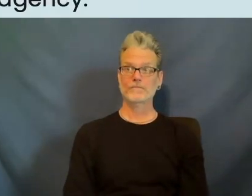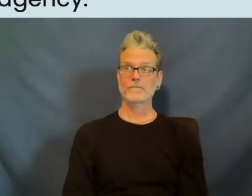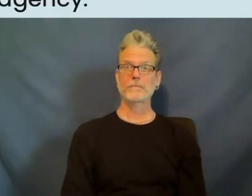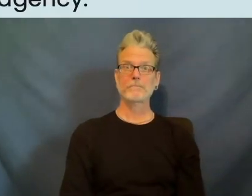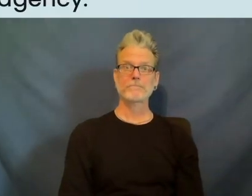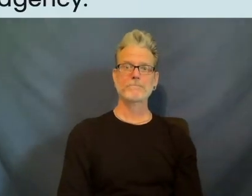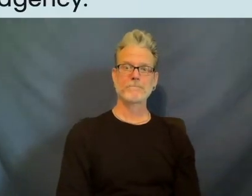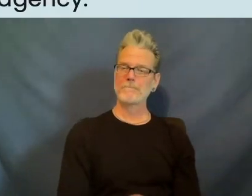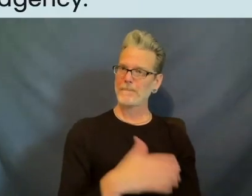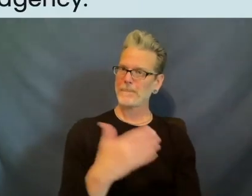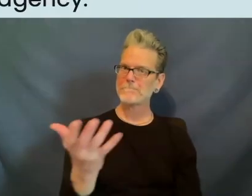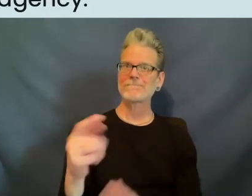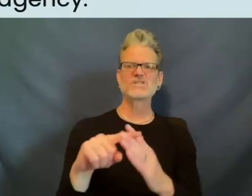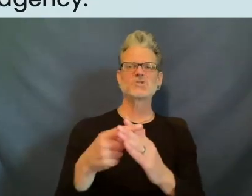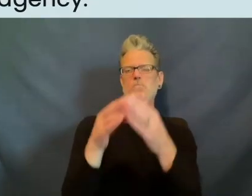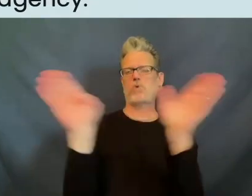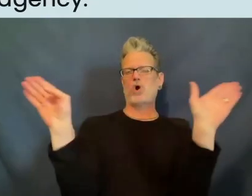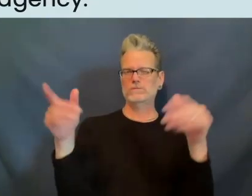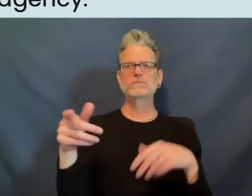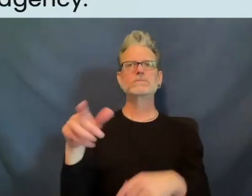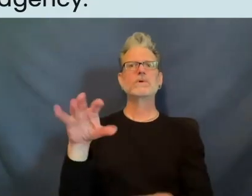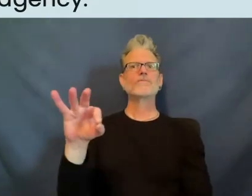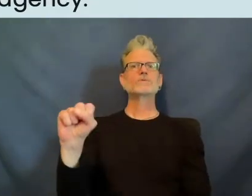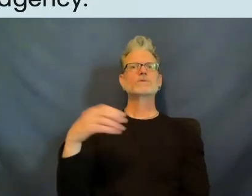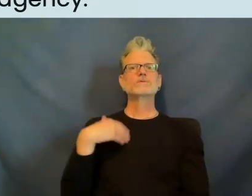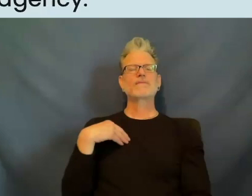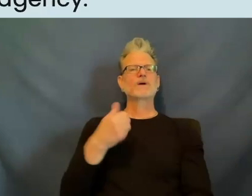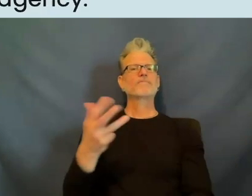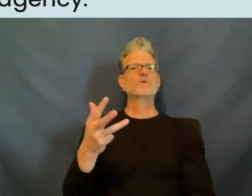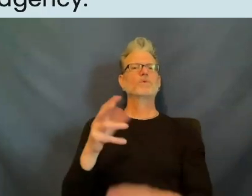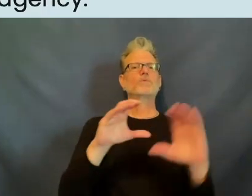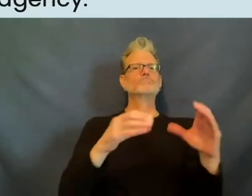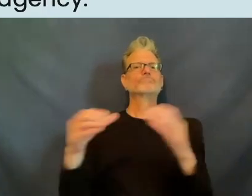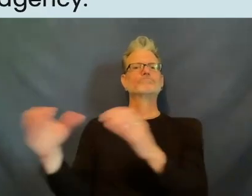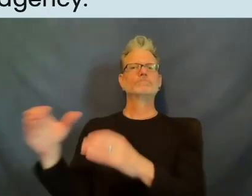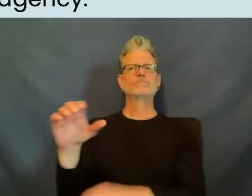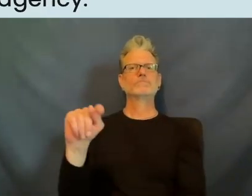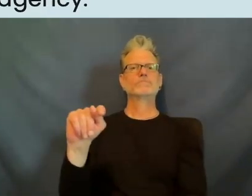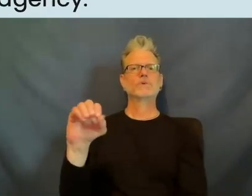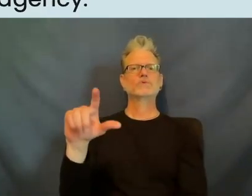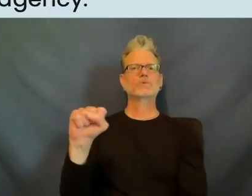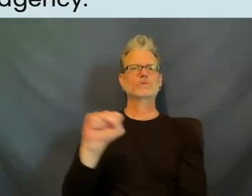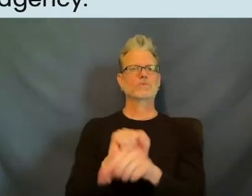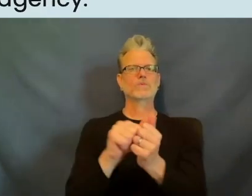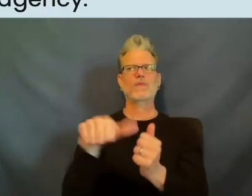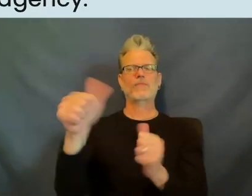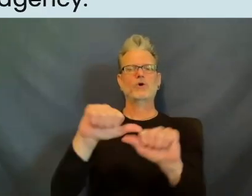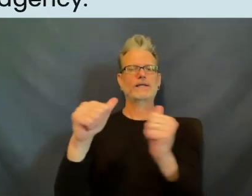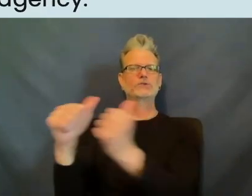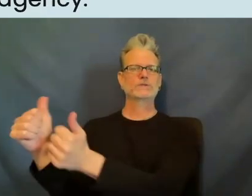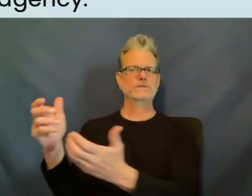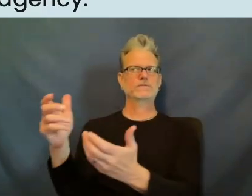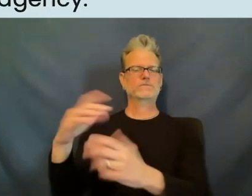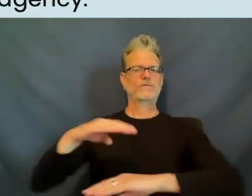So starting broadly, the Forest Service has a few general categories of tools that it can use to work with other entities to fulfill its